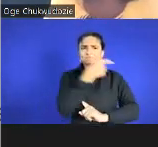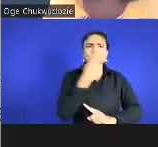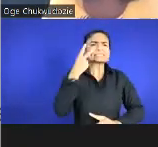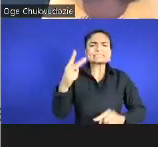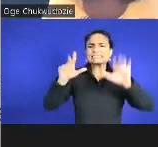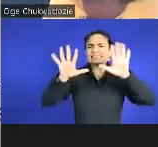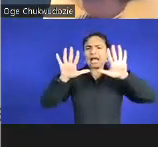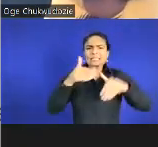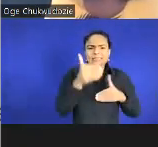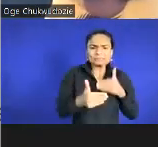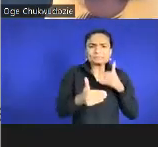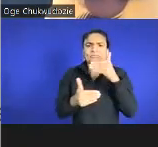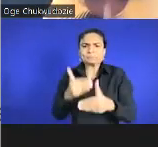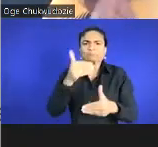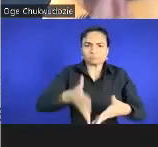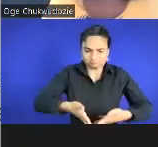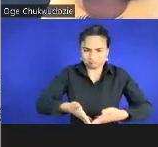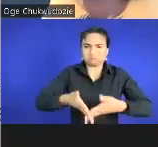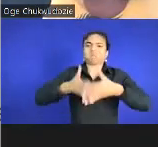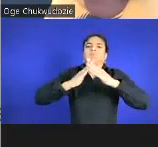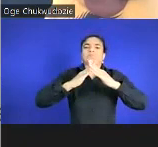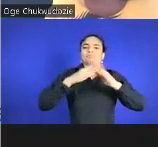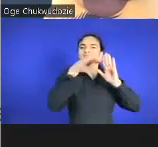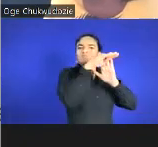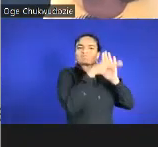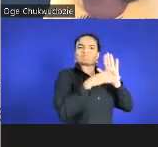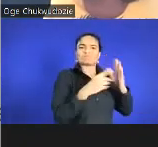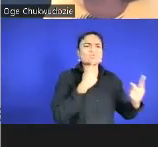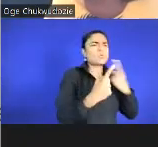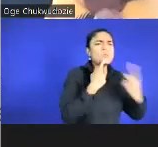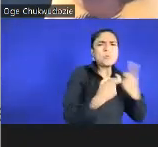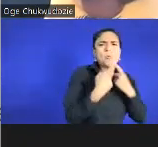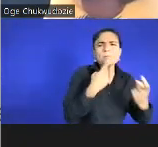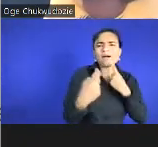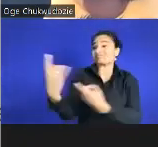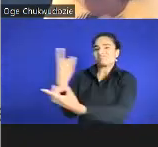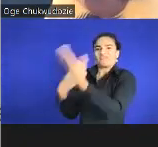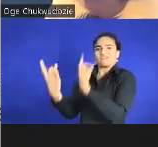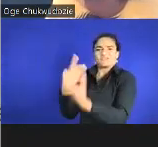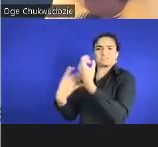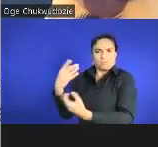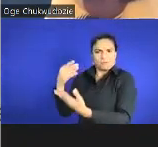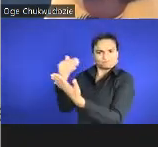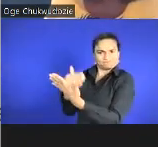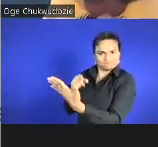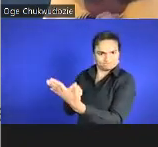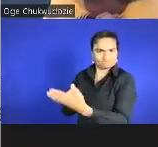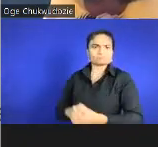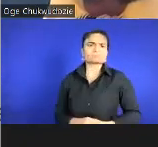to secure leadership commitments. We cannot have a complaints mechanism that is effective without the